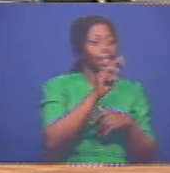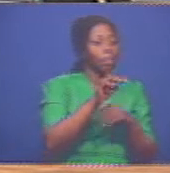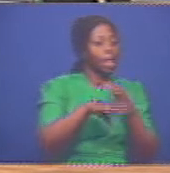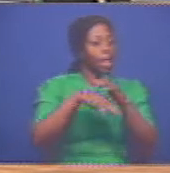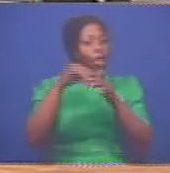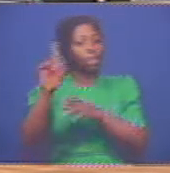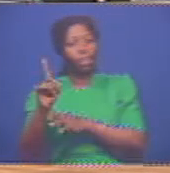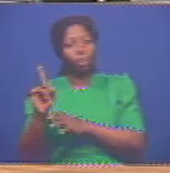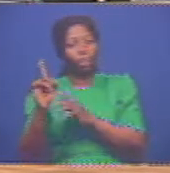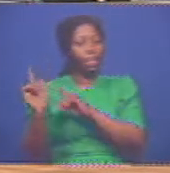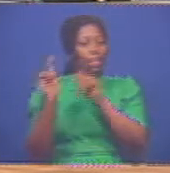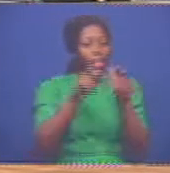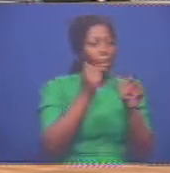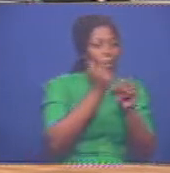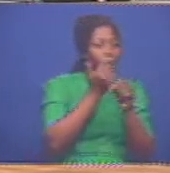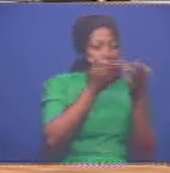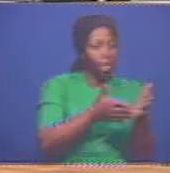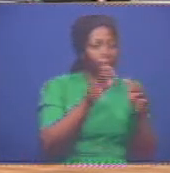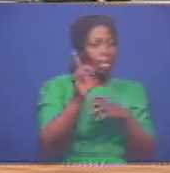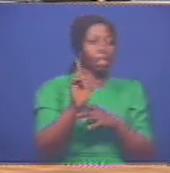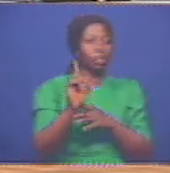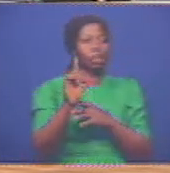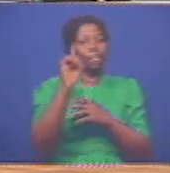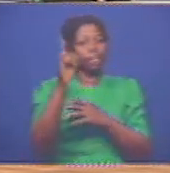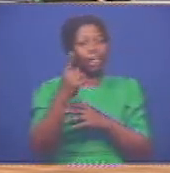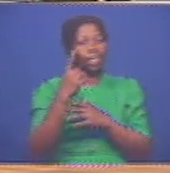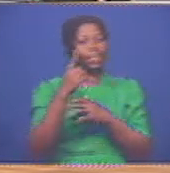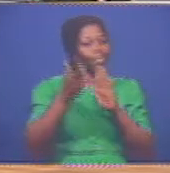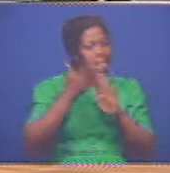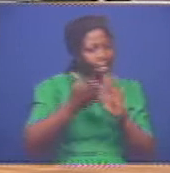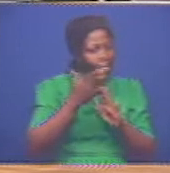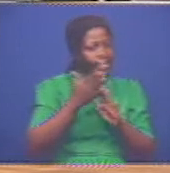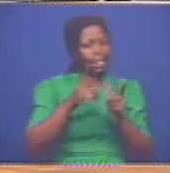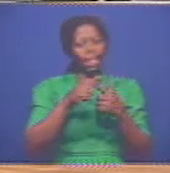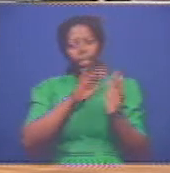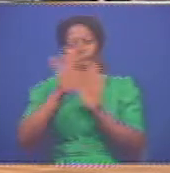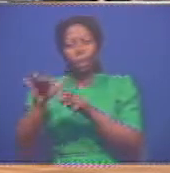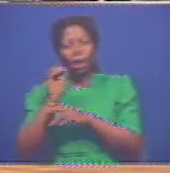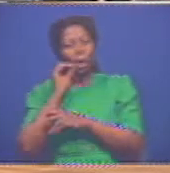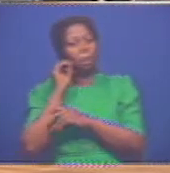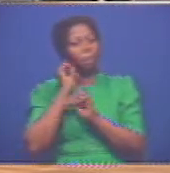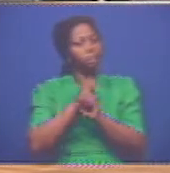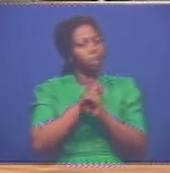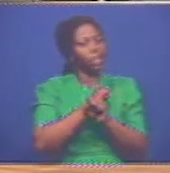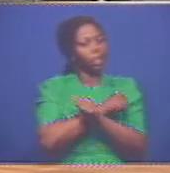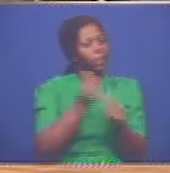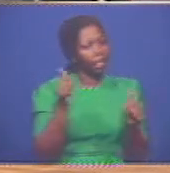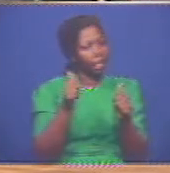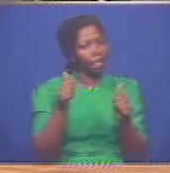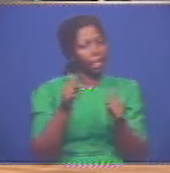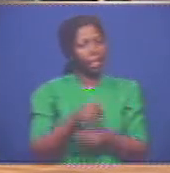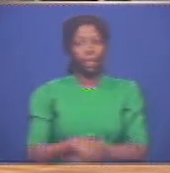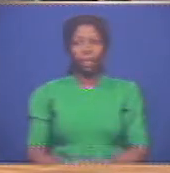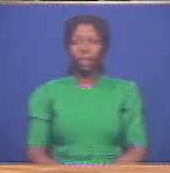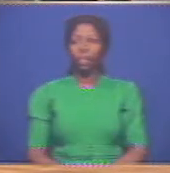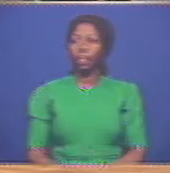but they still come to work here in Nairobi, you know, fast enough, and they get home safe as well? It